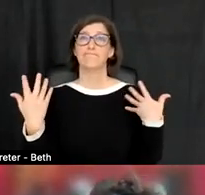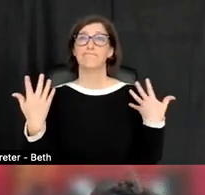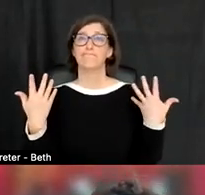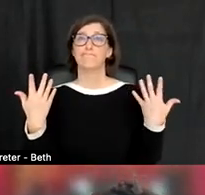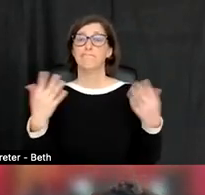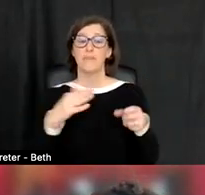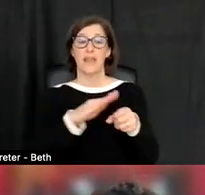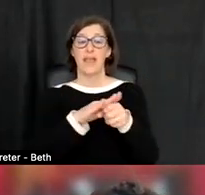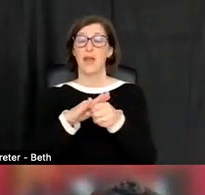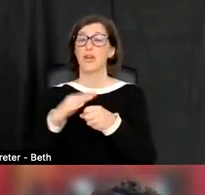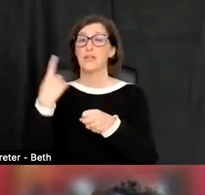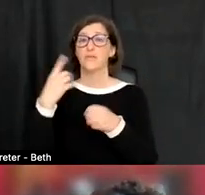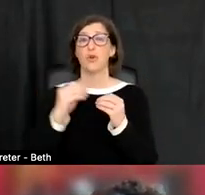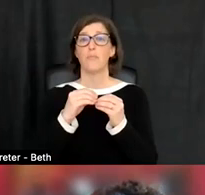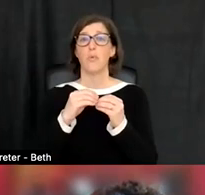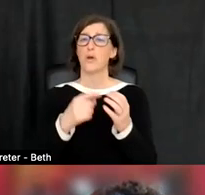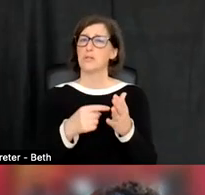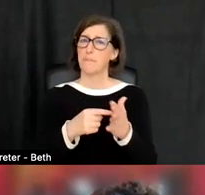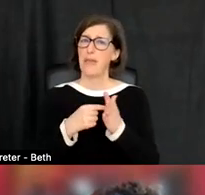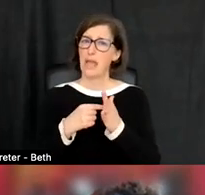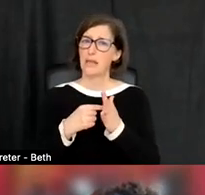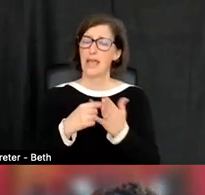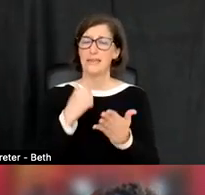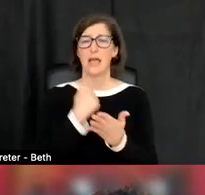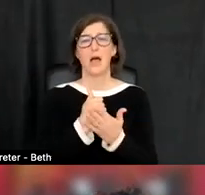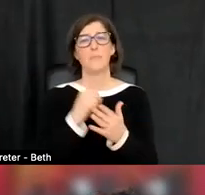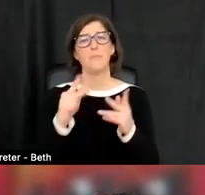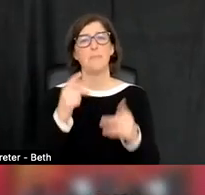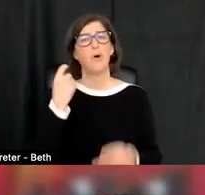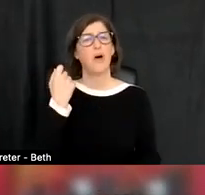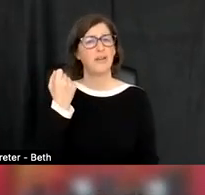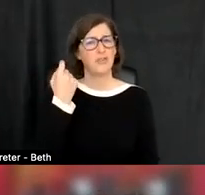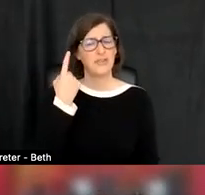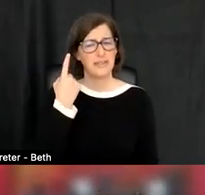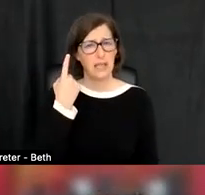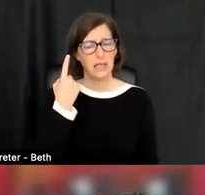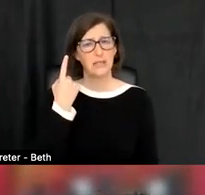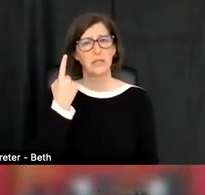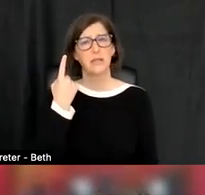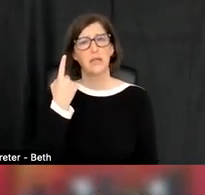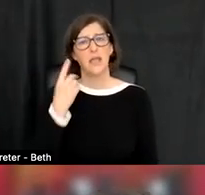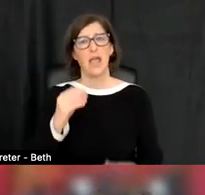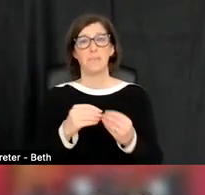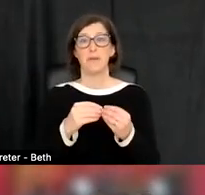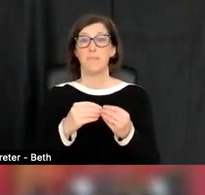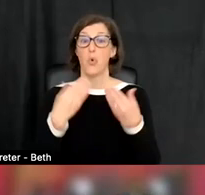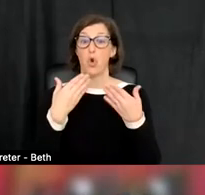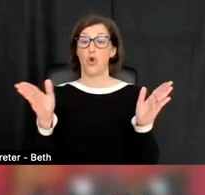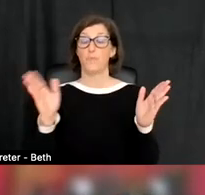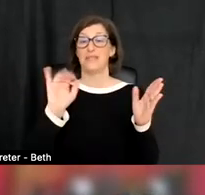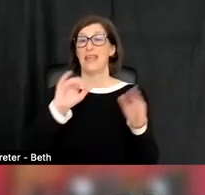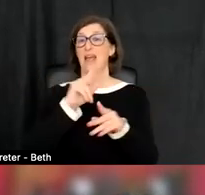areas for more demand, and to help people understand and be more open to these kinds of